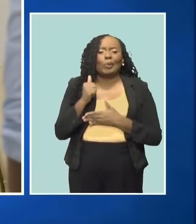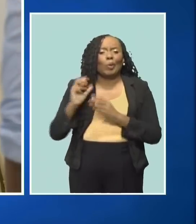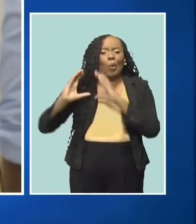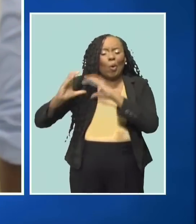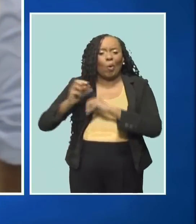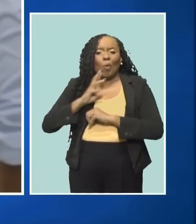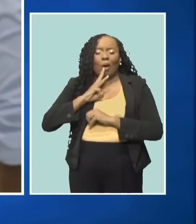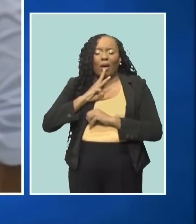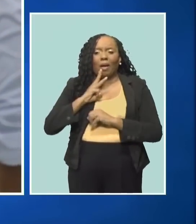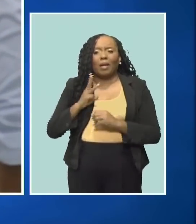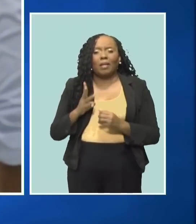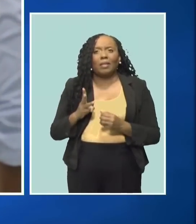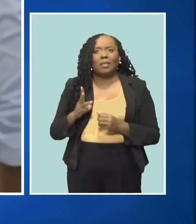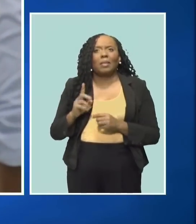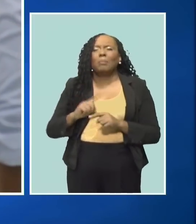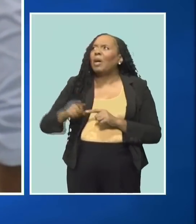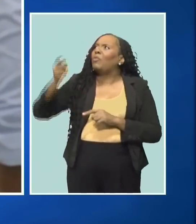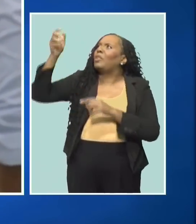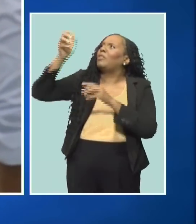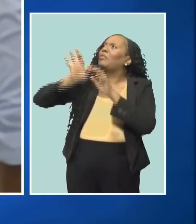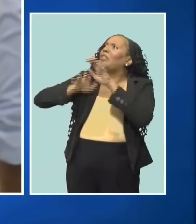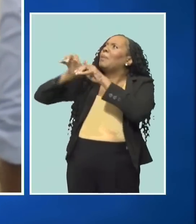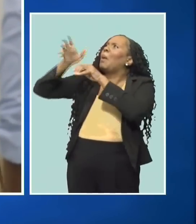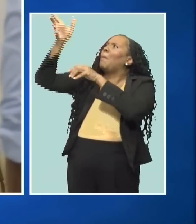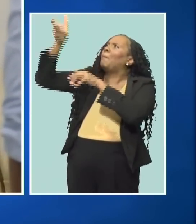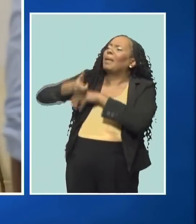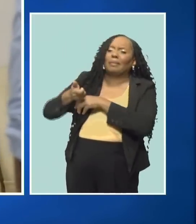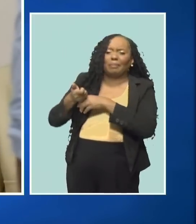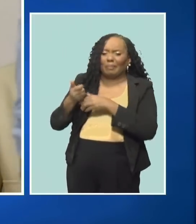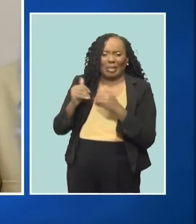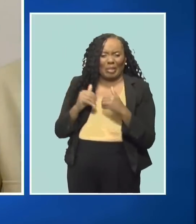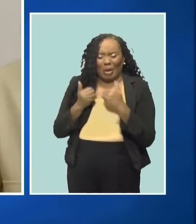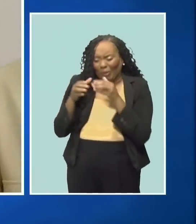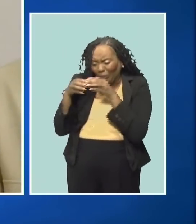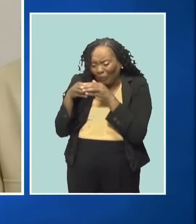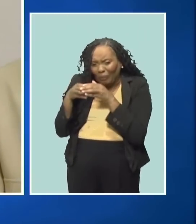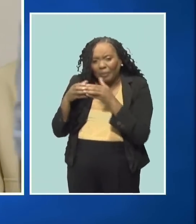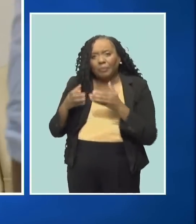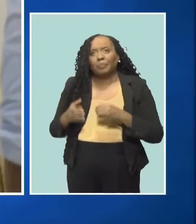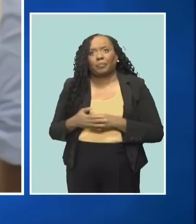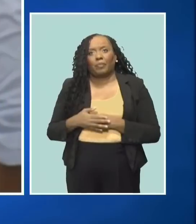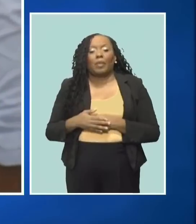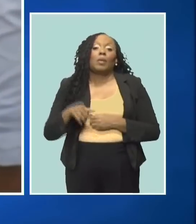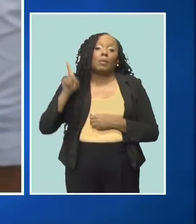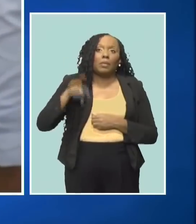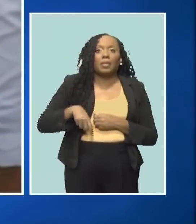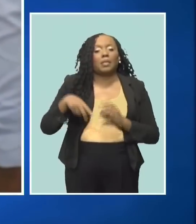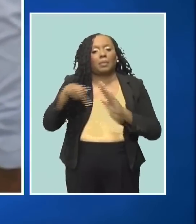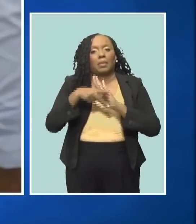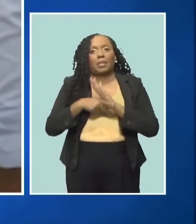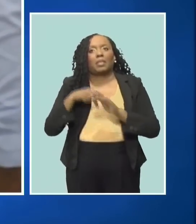feel that we need, you know how we have to fight against overfishing? We need a